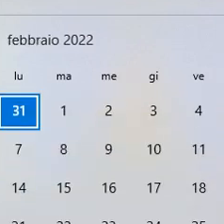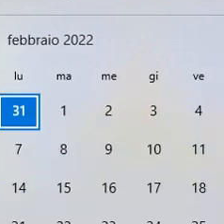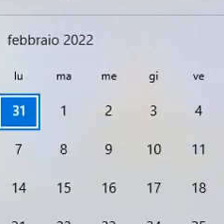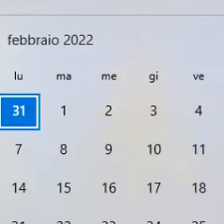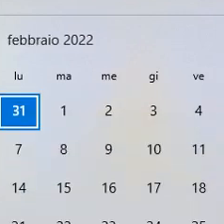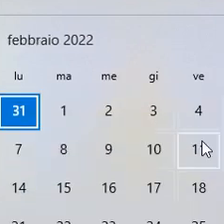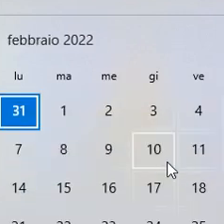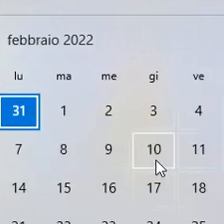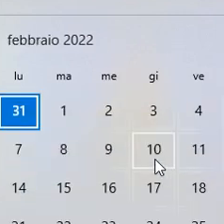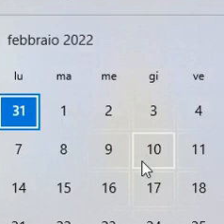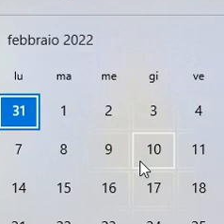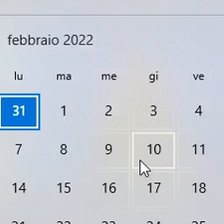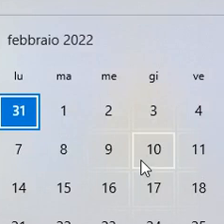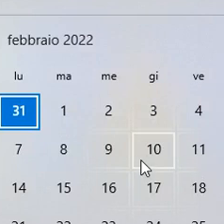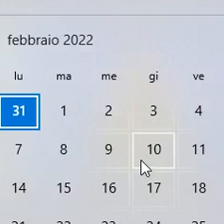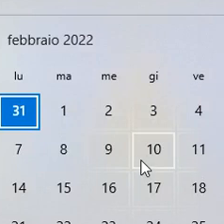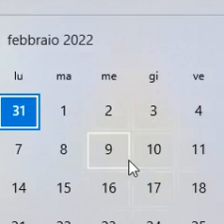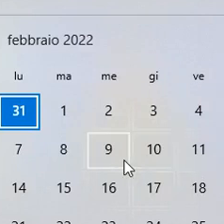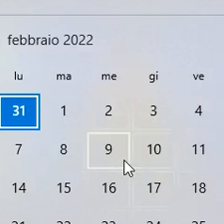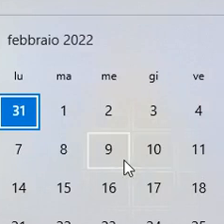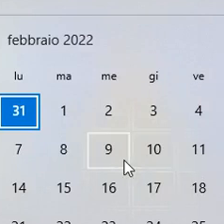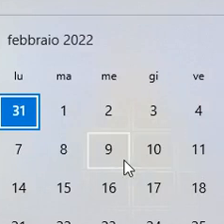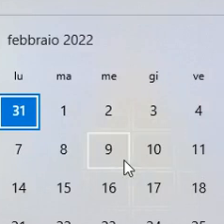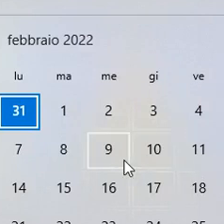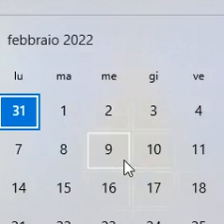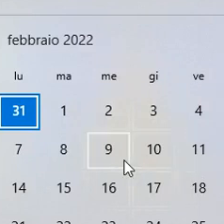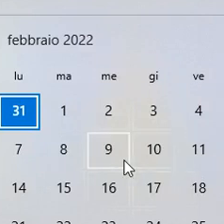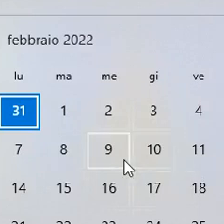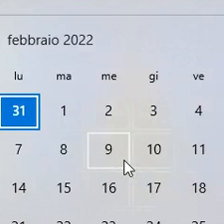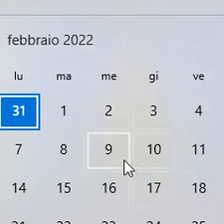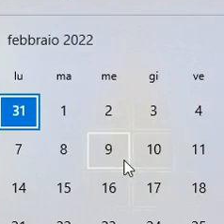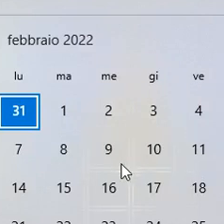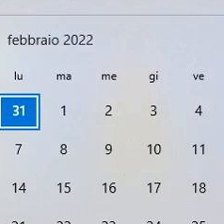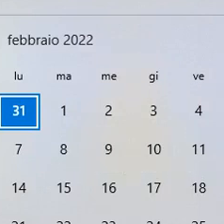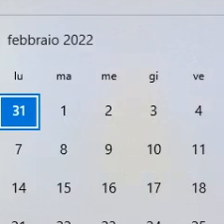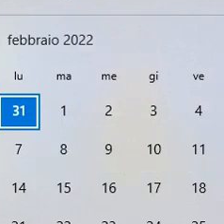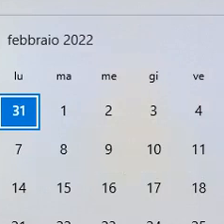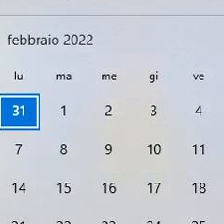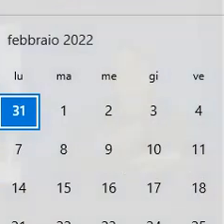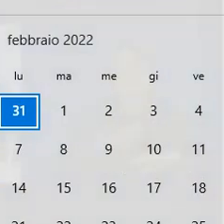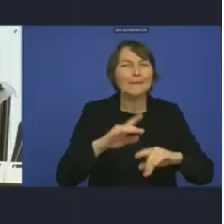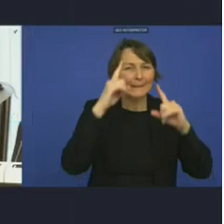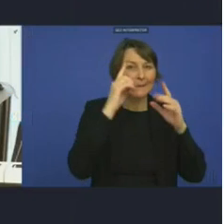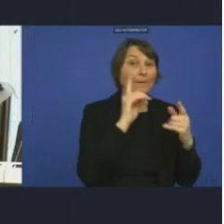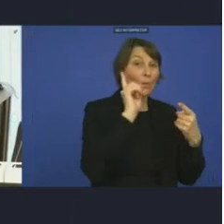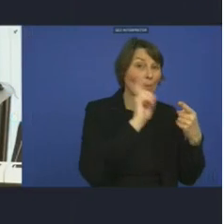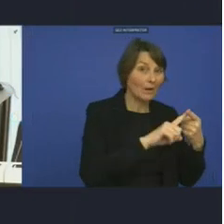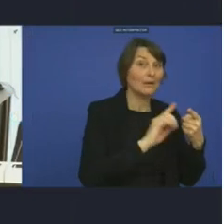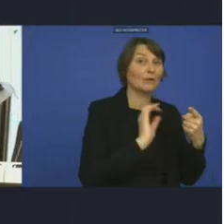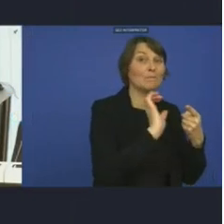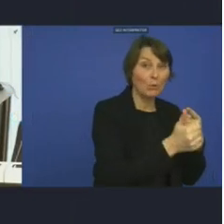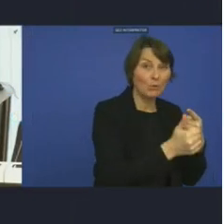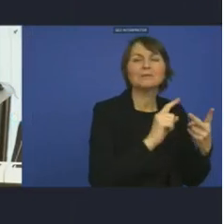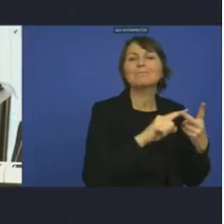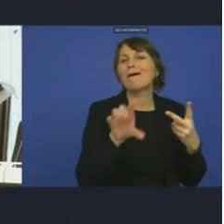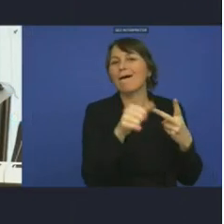Sometimes it's just not enough to do more sport. We also need to think of other elements.